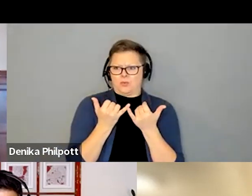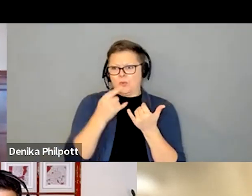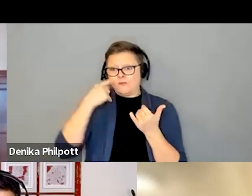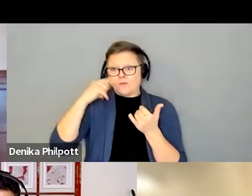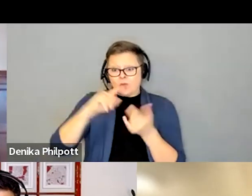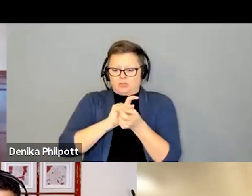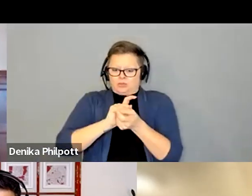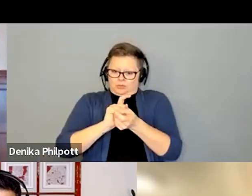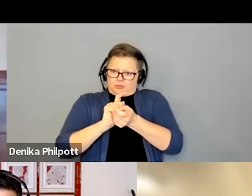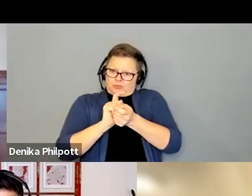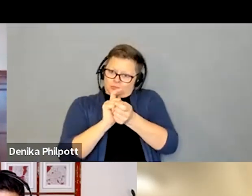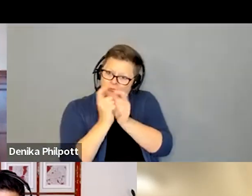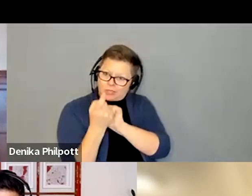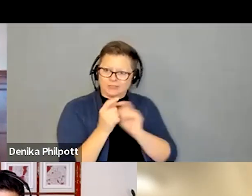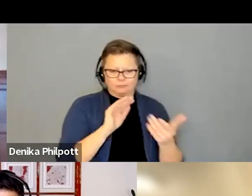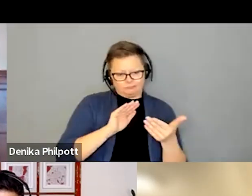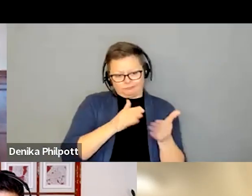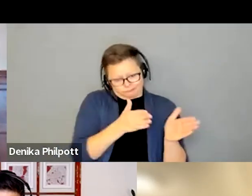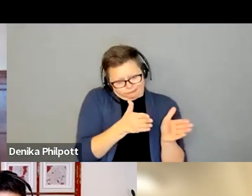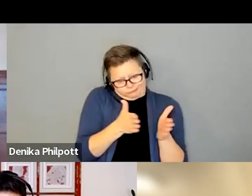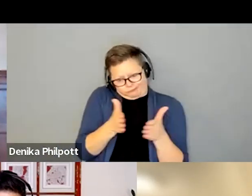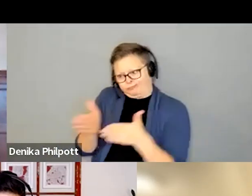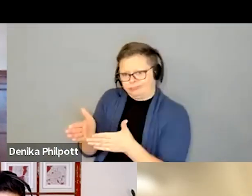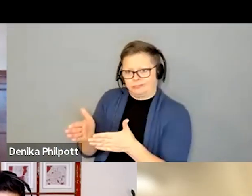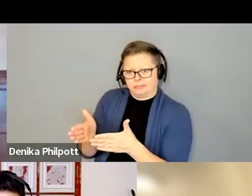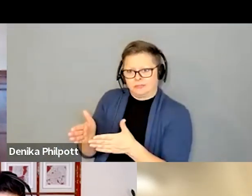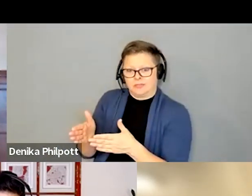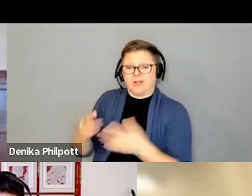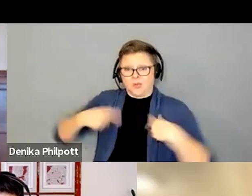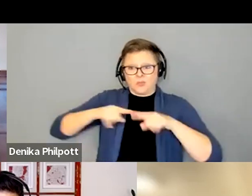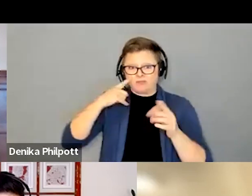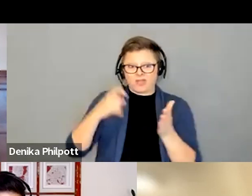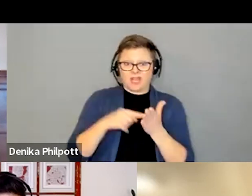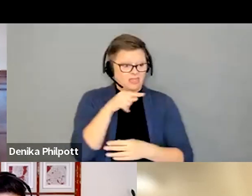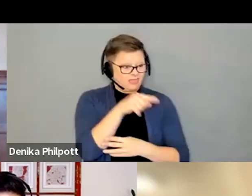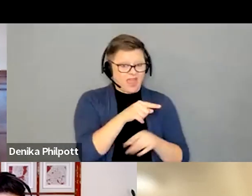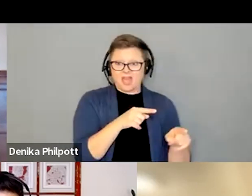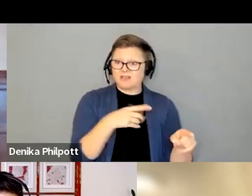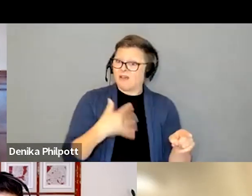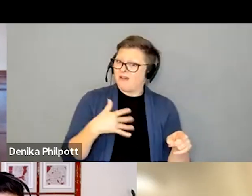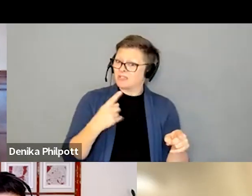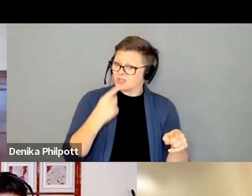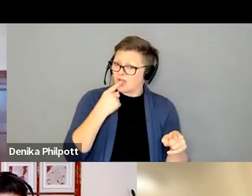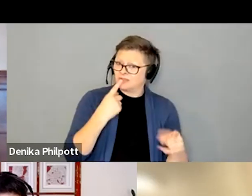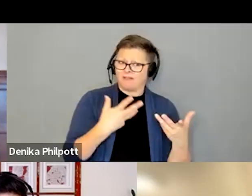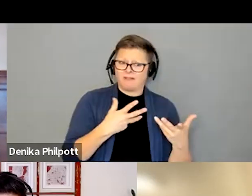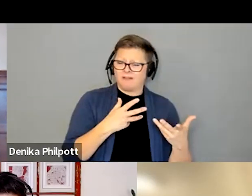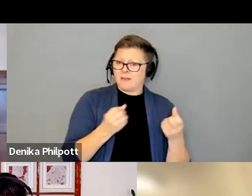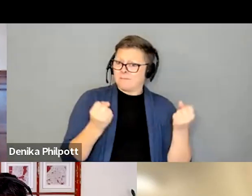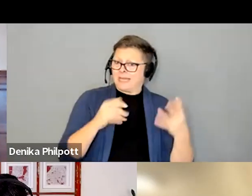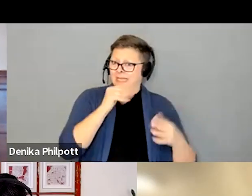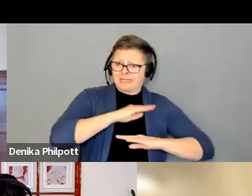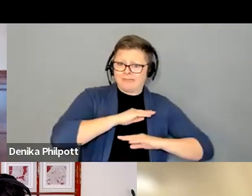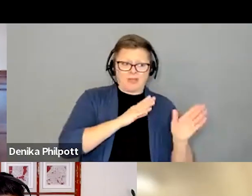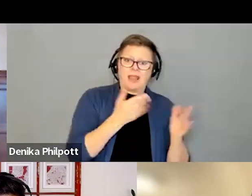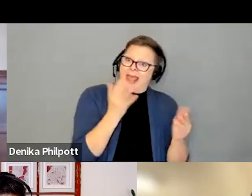for recognizing this is our baseline. The baseline sucks. Now let's go do something about it. Well said. I'm looking